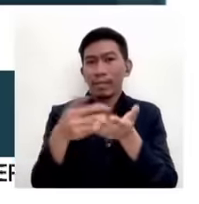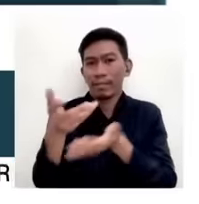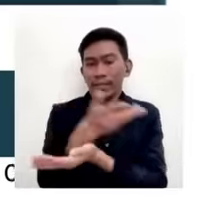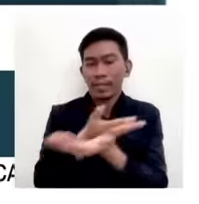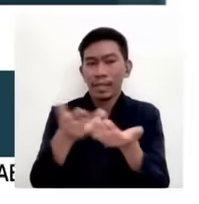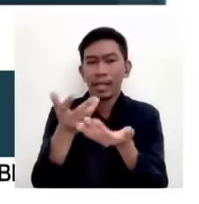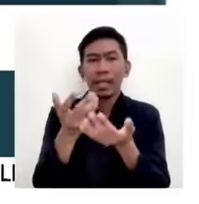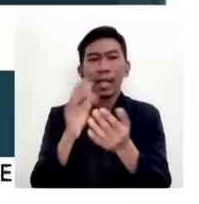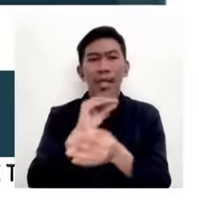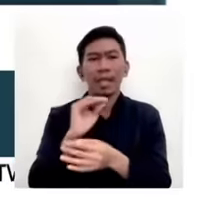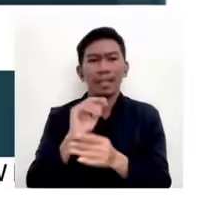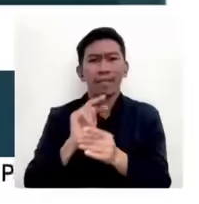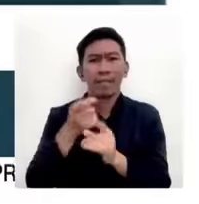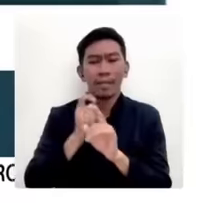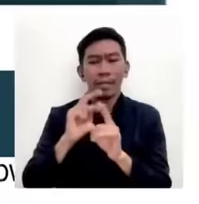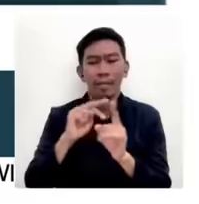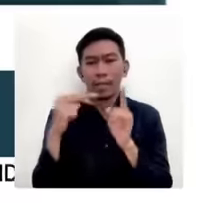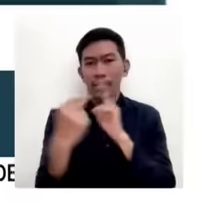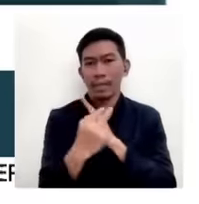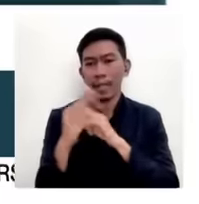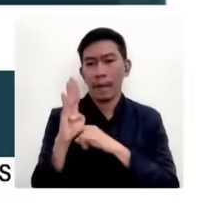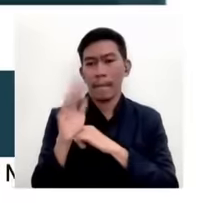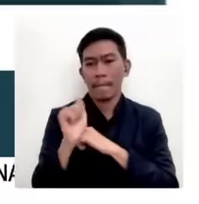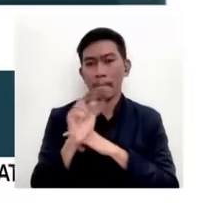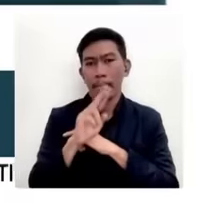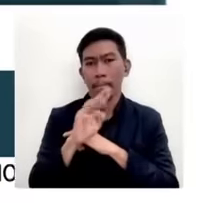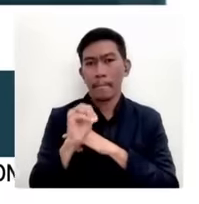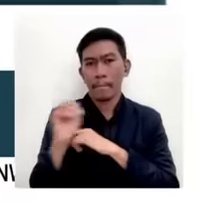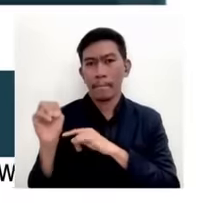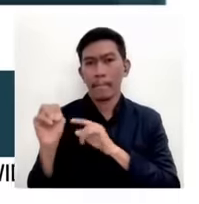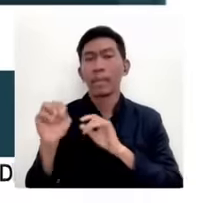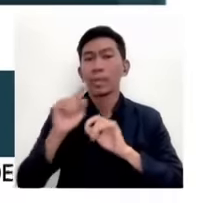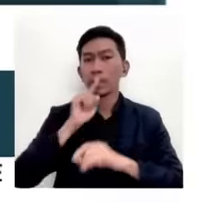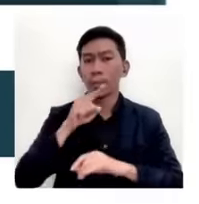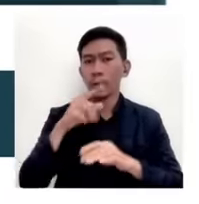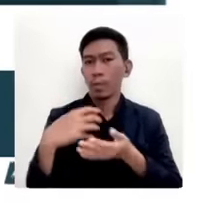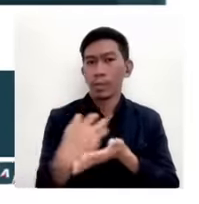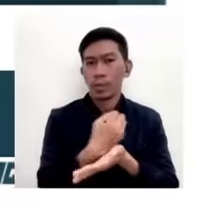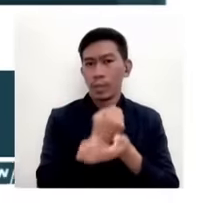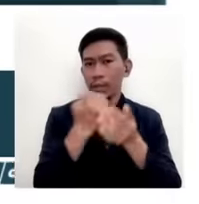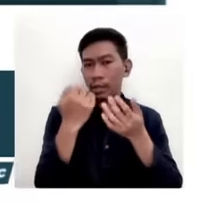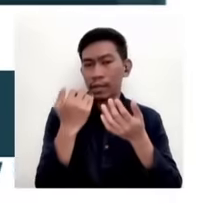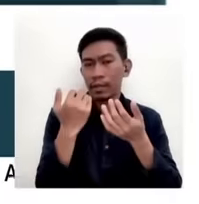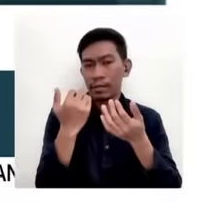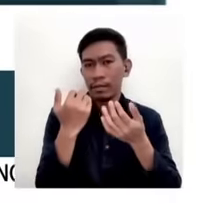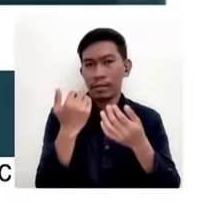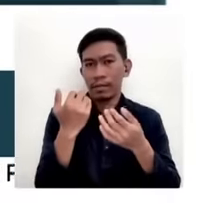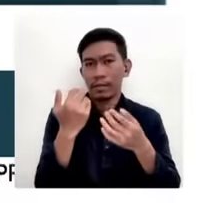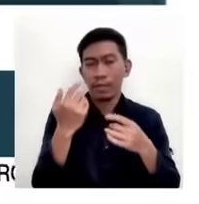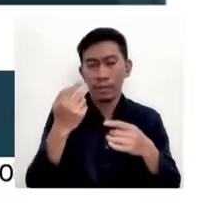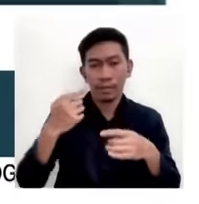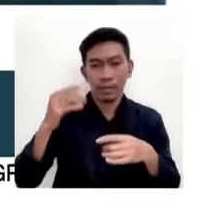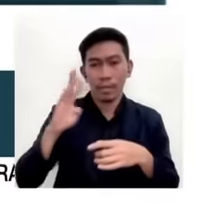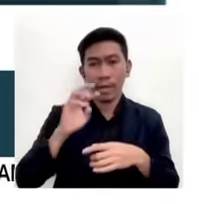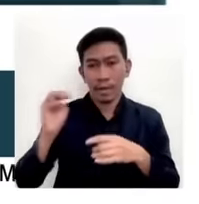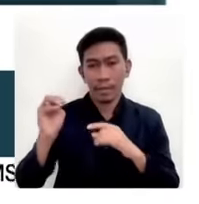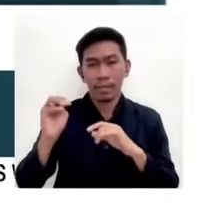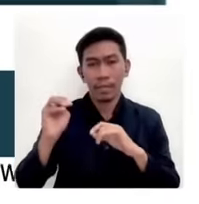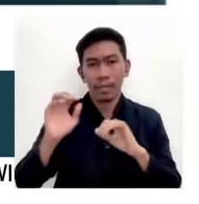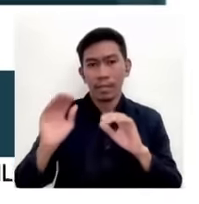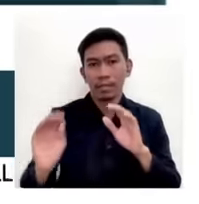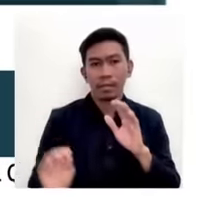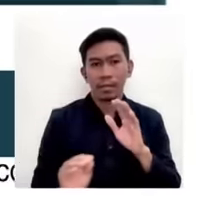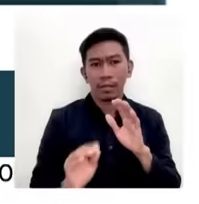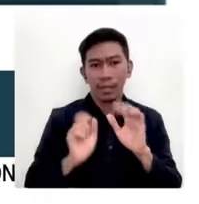yung charter change is an opportunity for us to make the